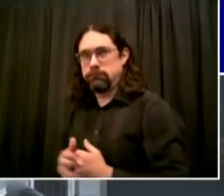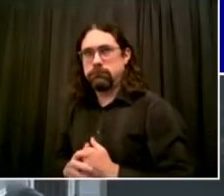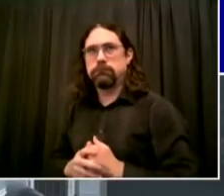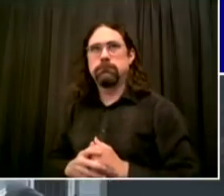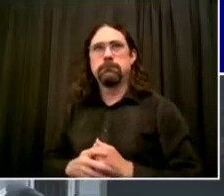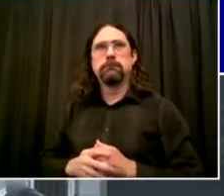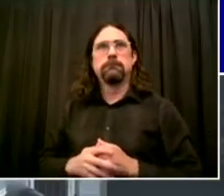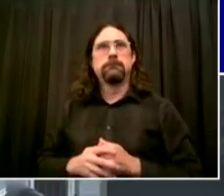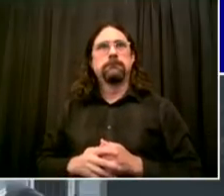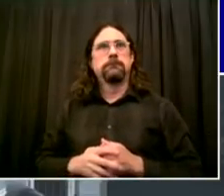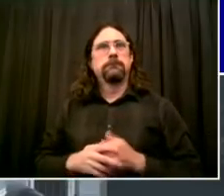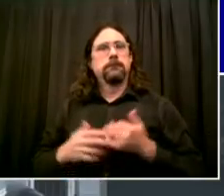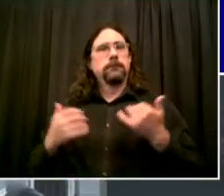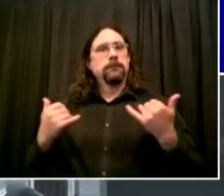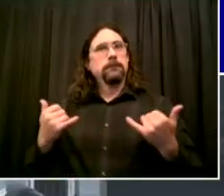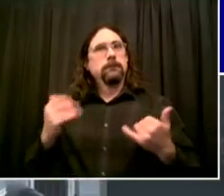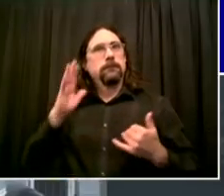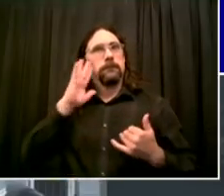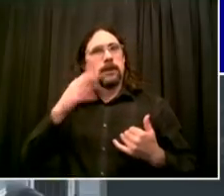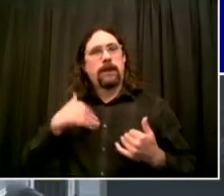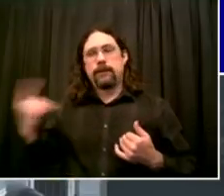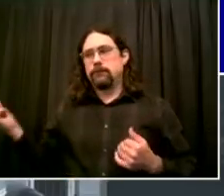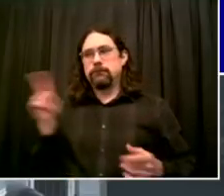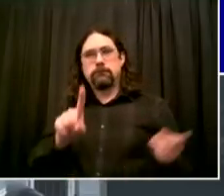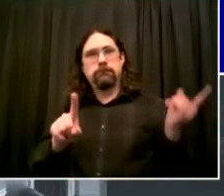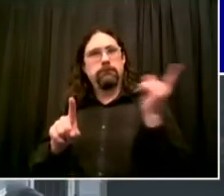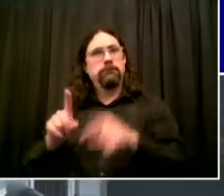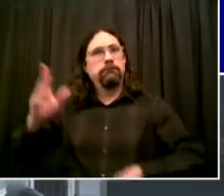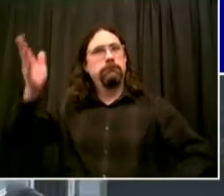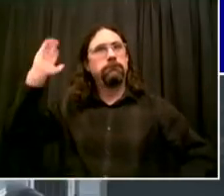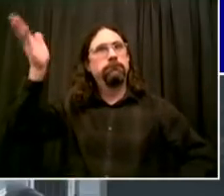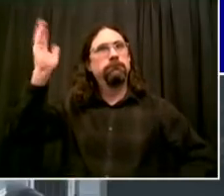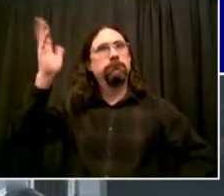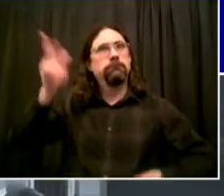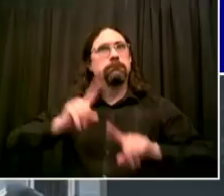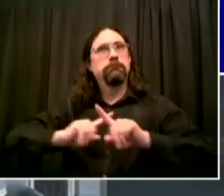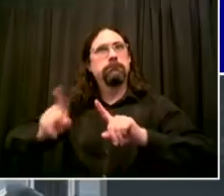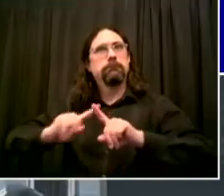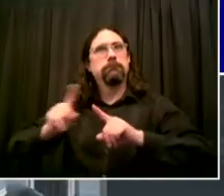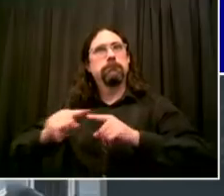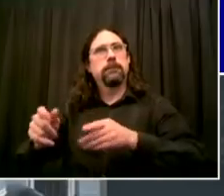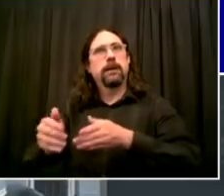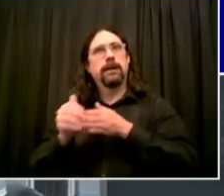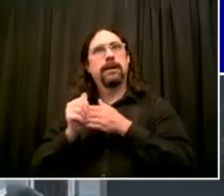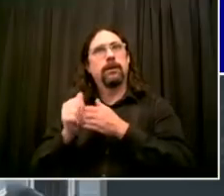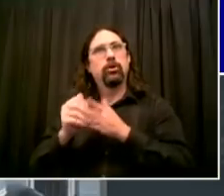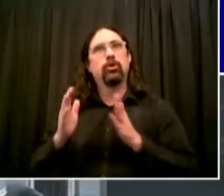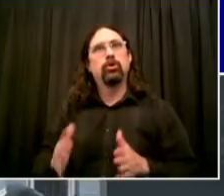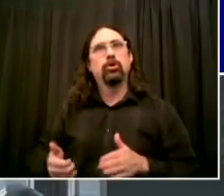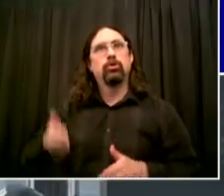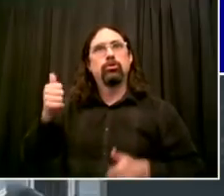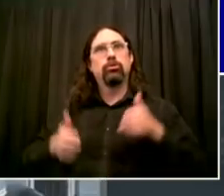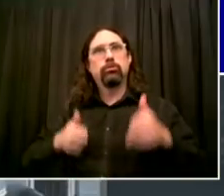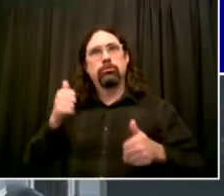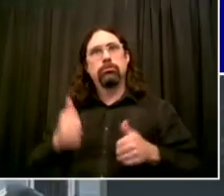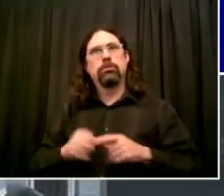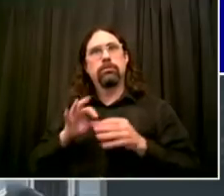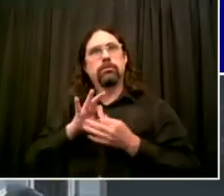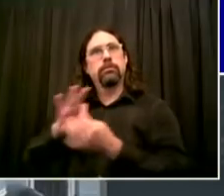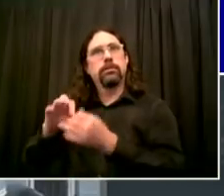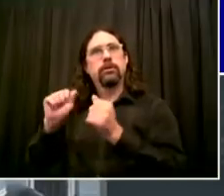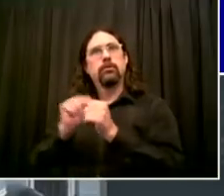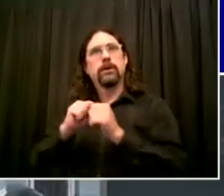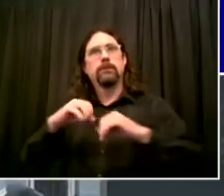to first tell you why it matters to me, what I have come to learn. I didn't know about this